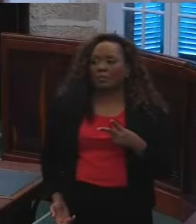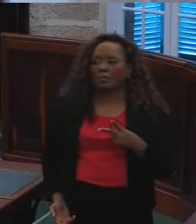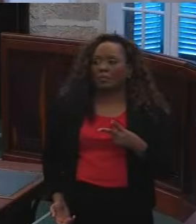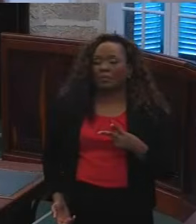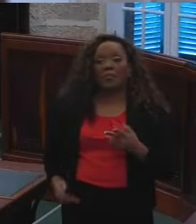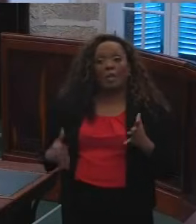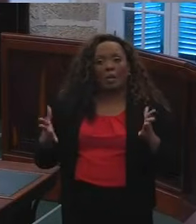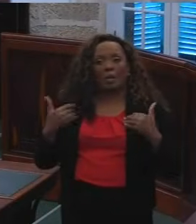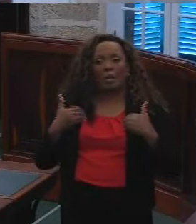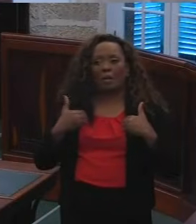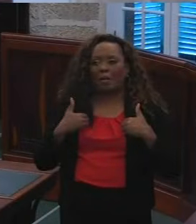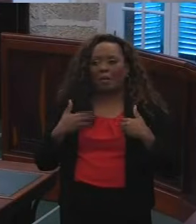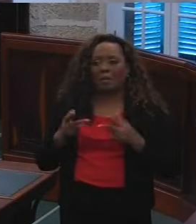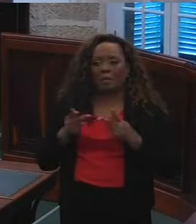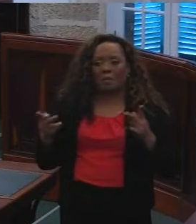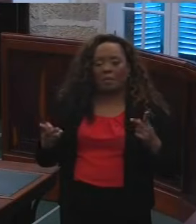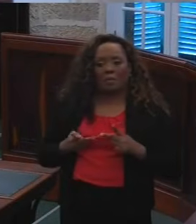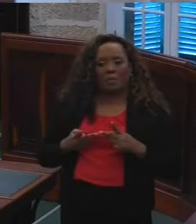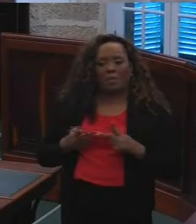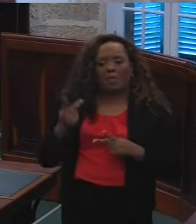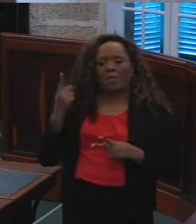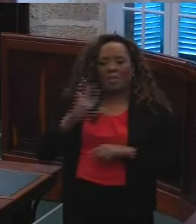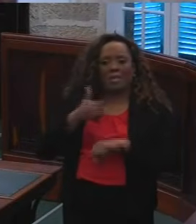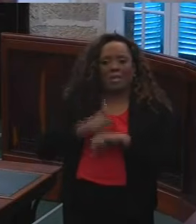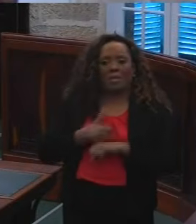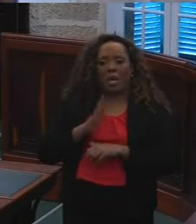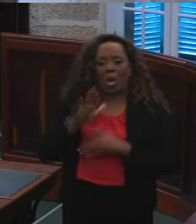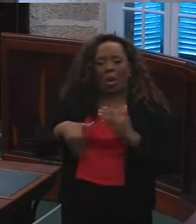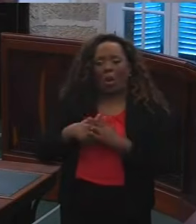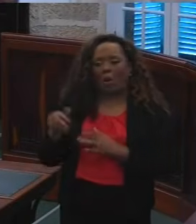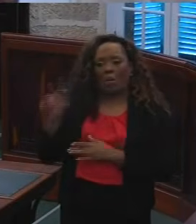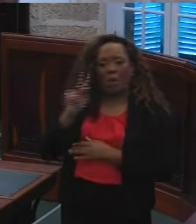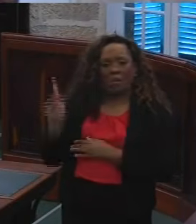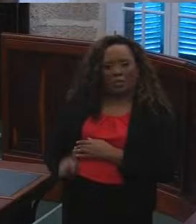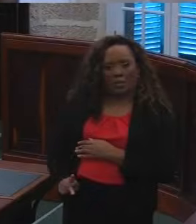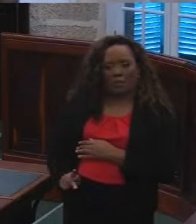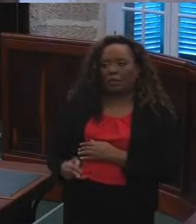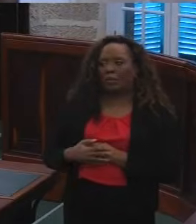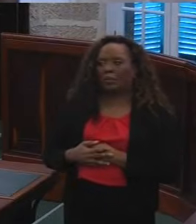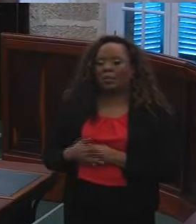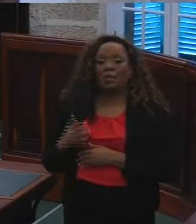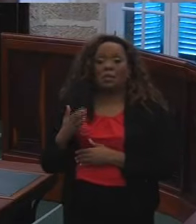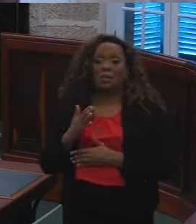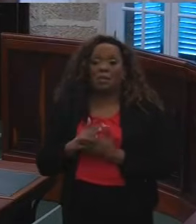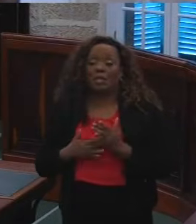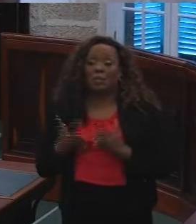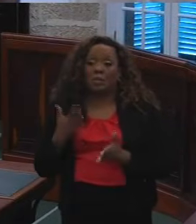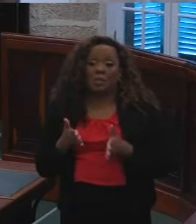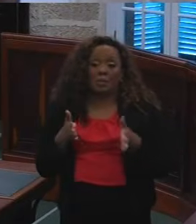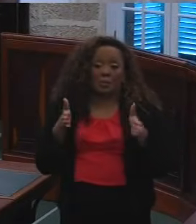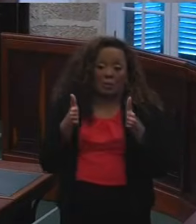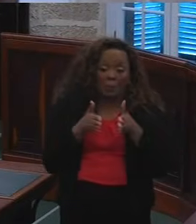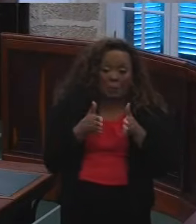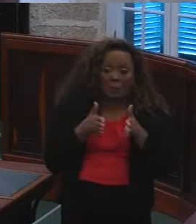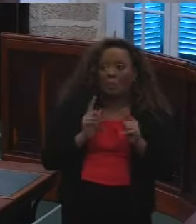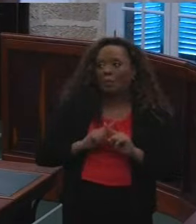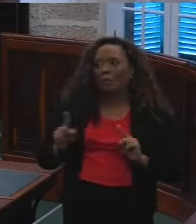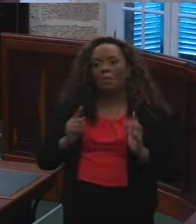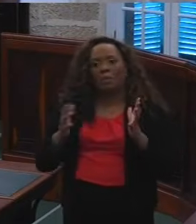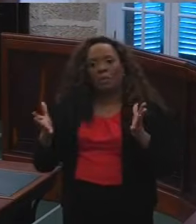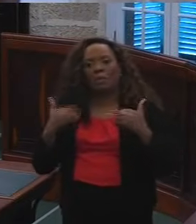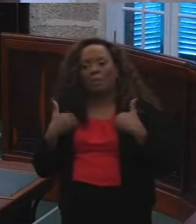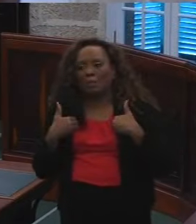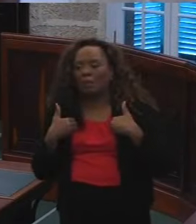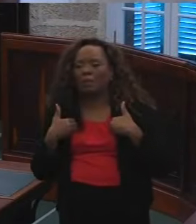parish. So the plan is to have one of these same type facilities, maybe smaller, in each parish so that we can have the